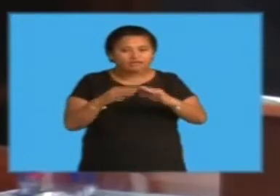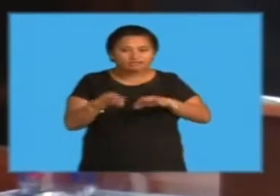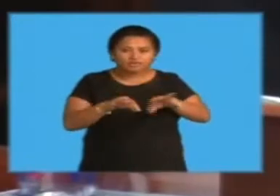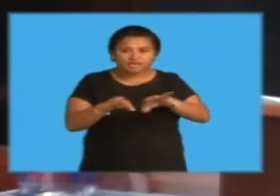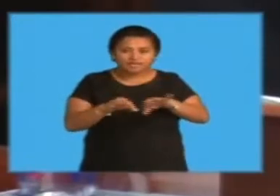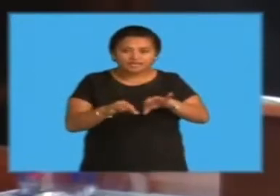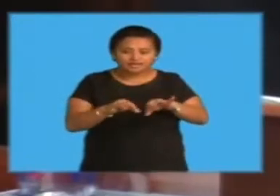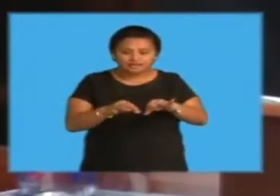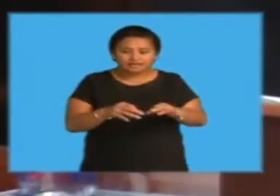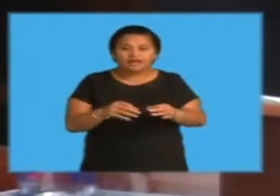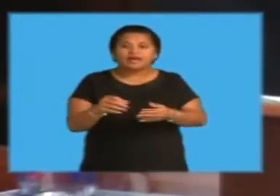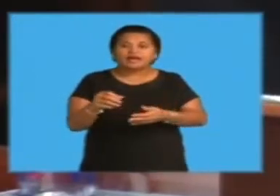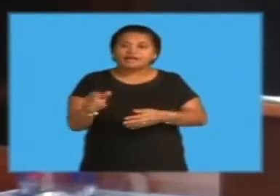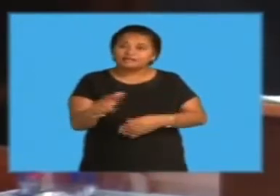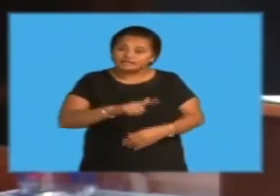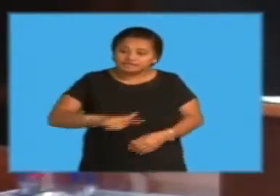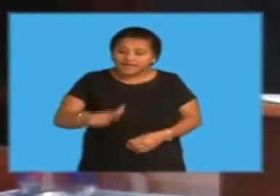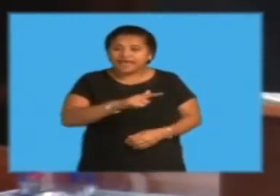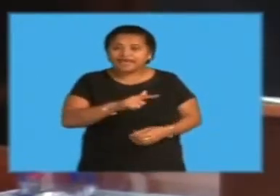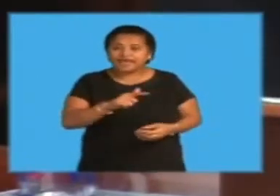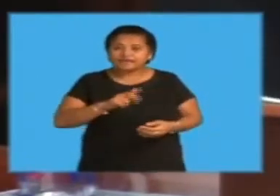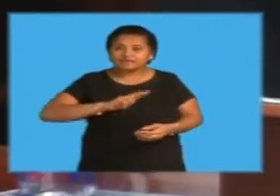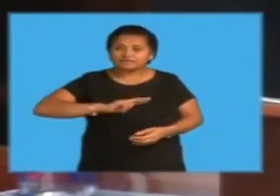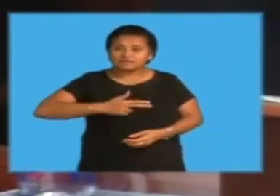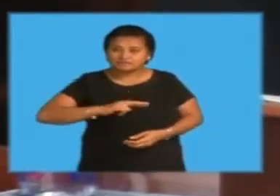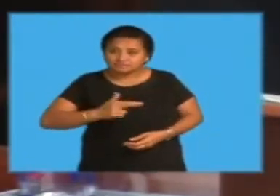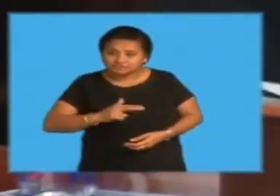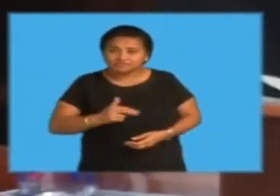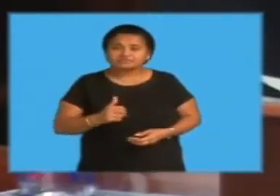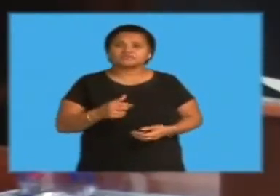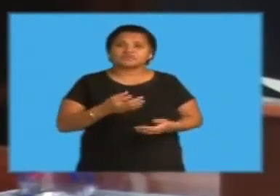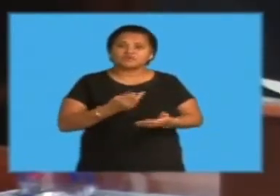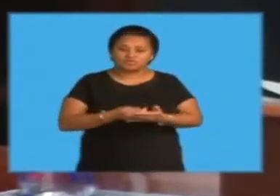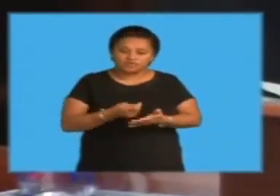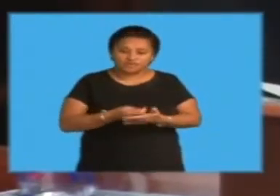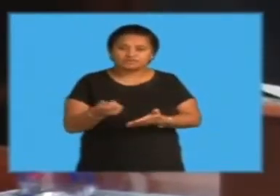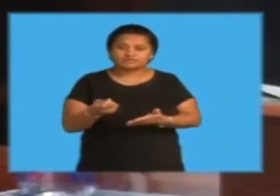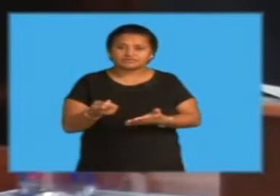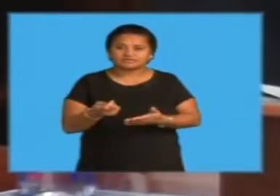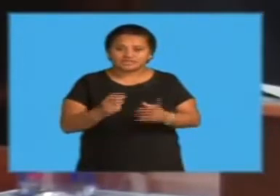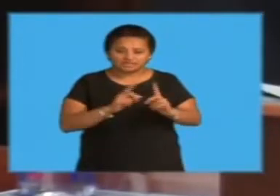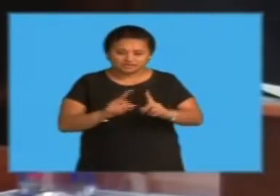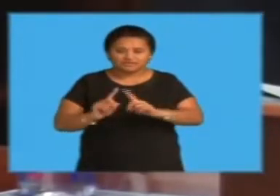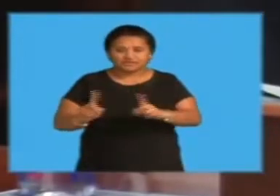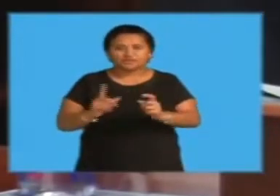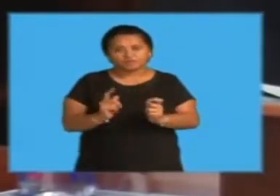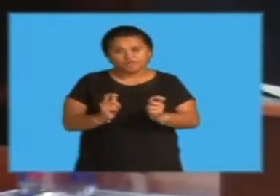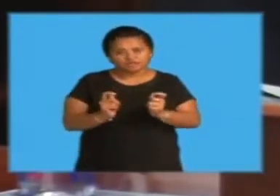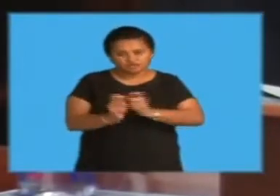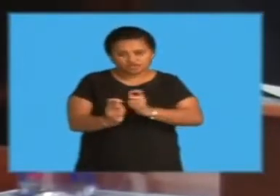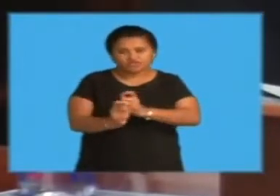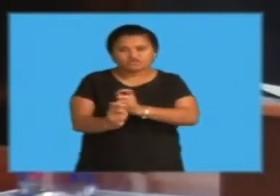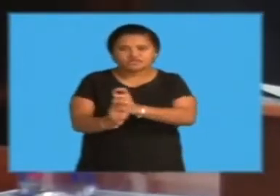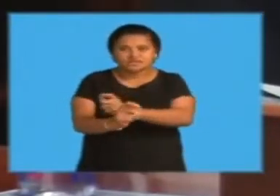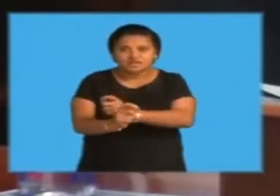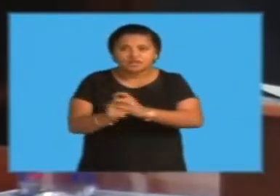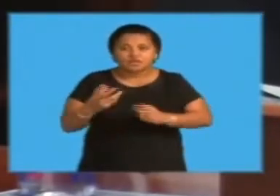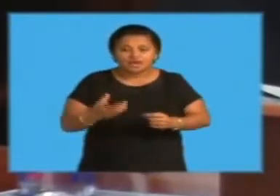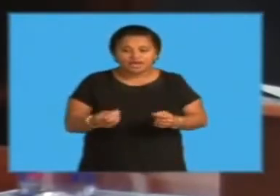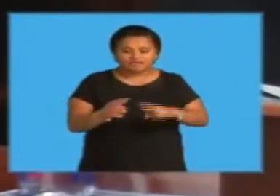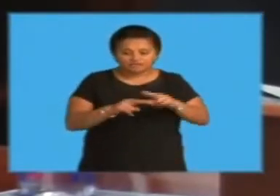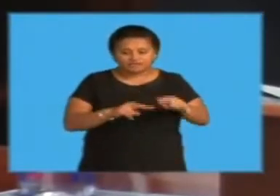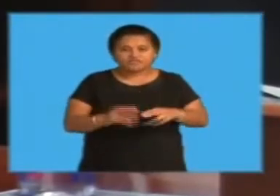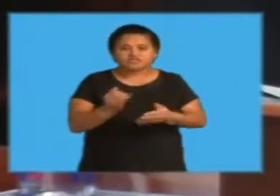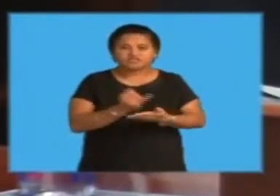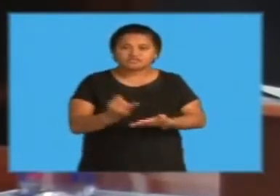and subdivision of land. There will be administrative reforms affecting the public enterprises, Fiji Institute of Accountants,